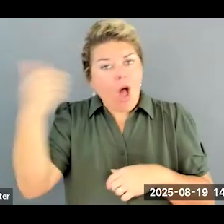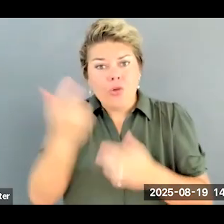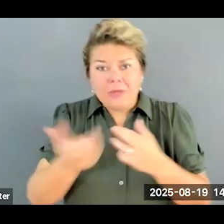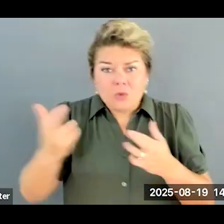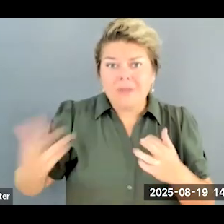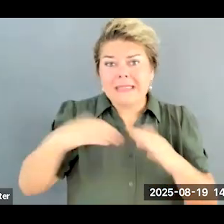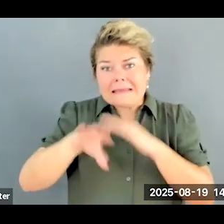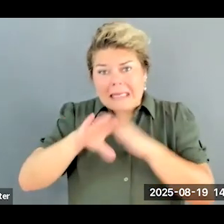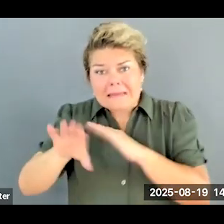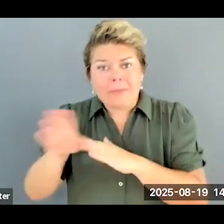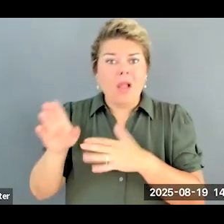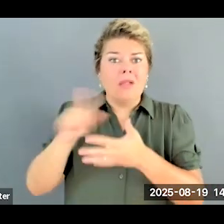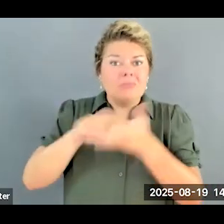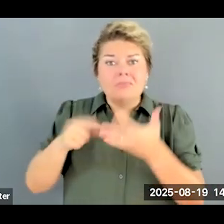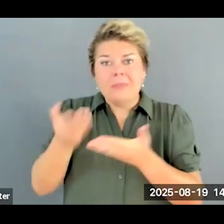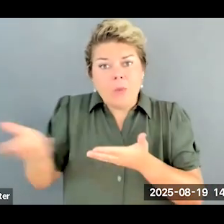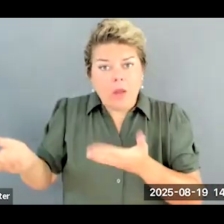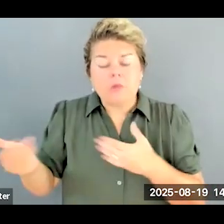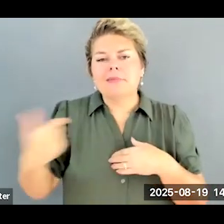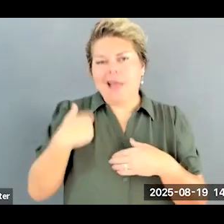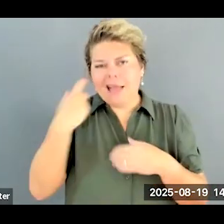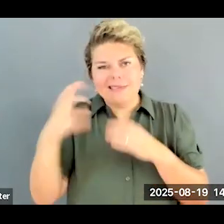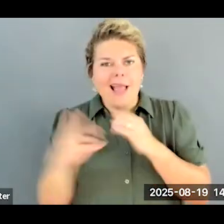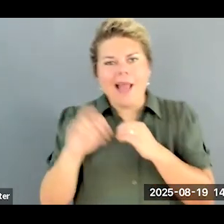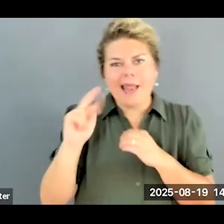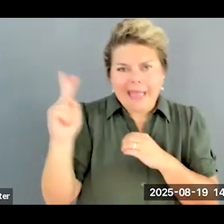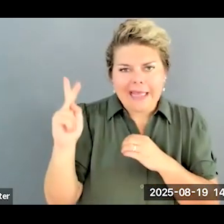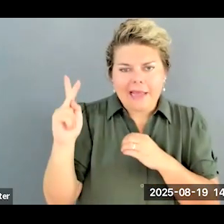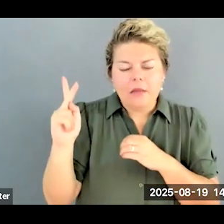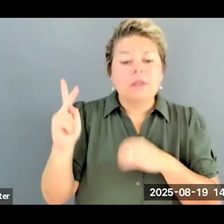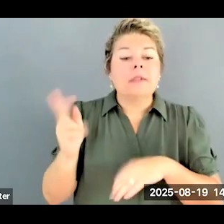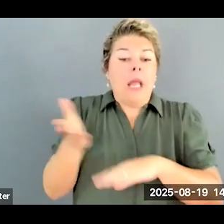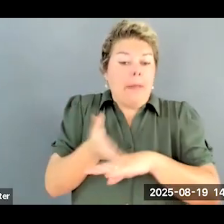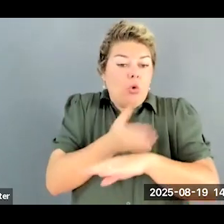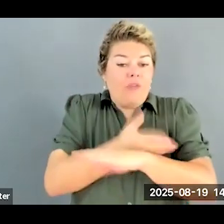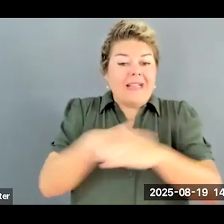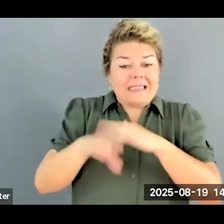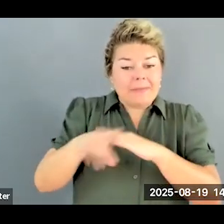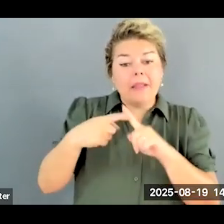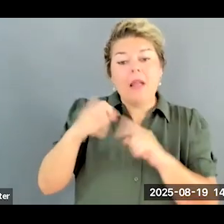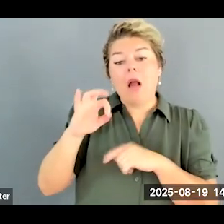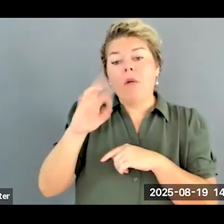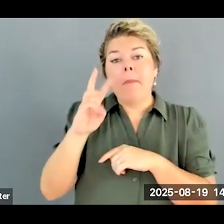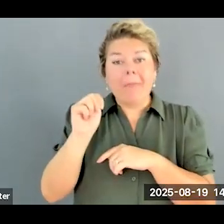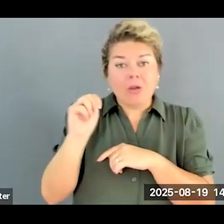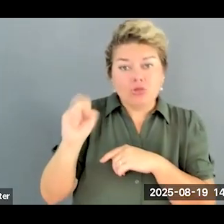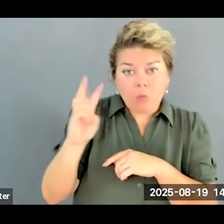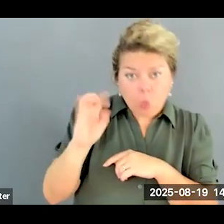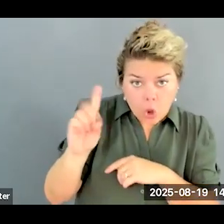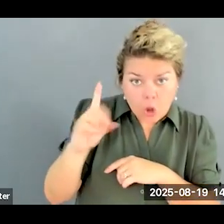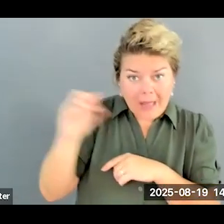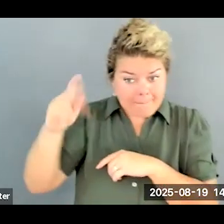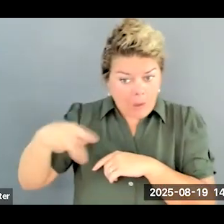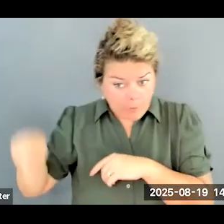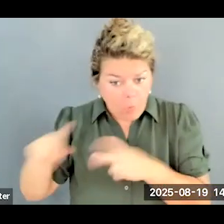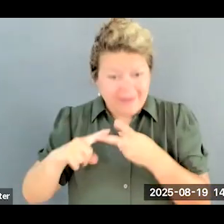accessible materials, I've linked the Improving Accessibility of Word and PowerPoint Files presentation from our office, as